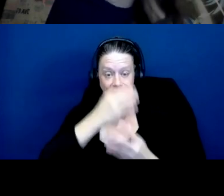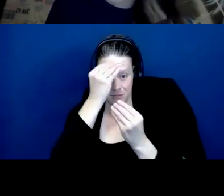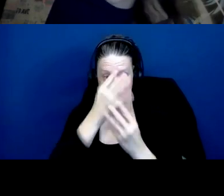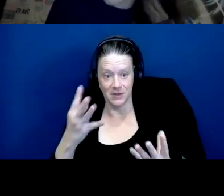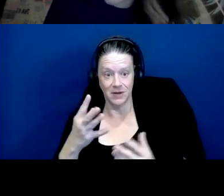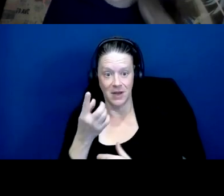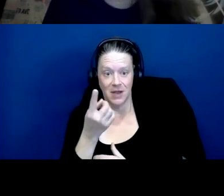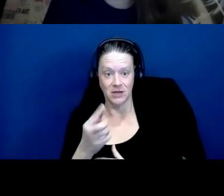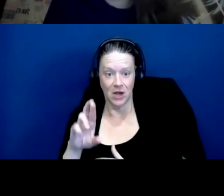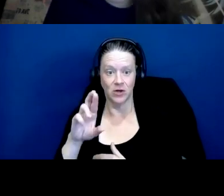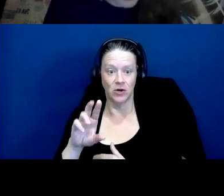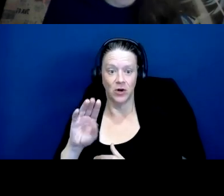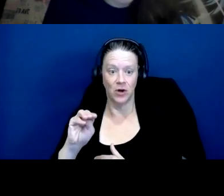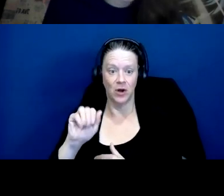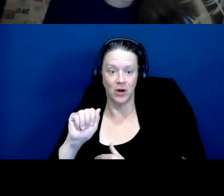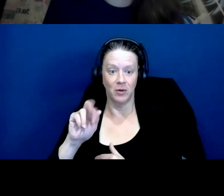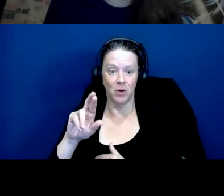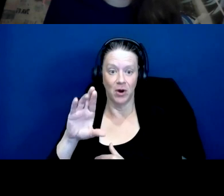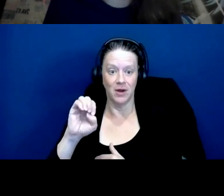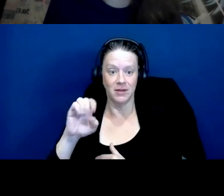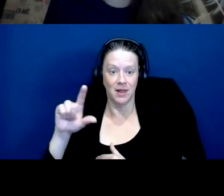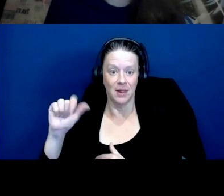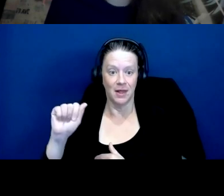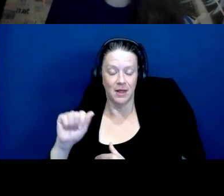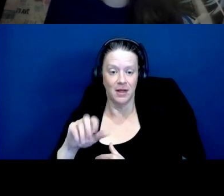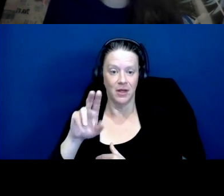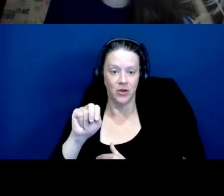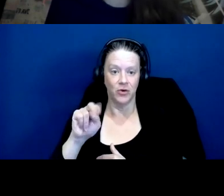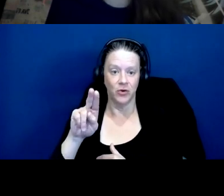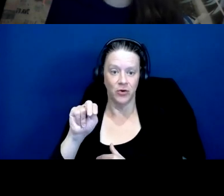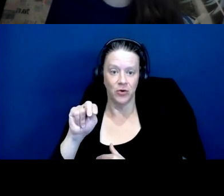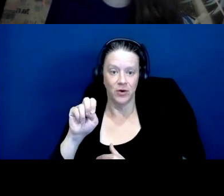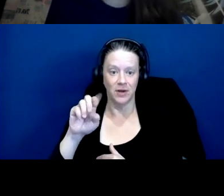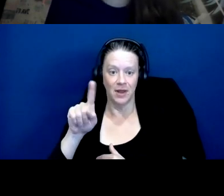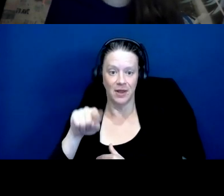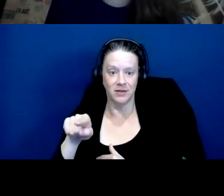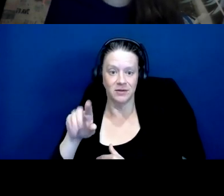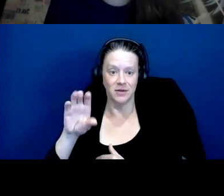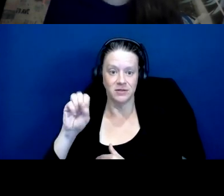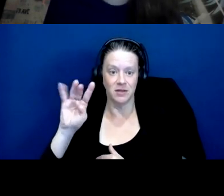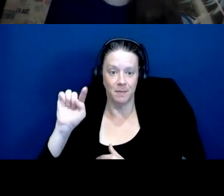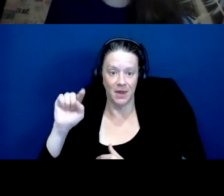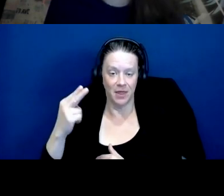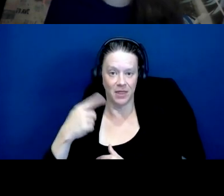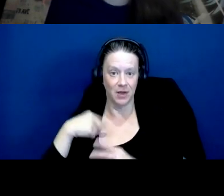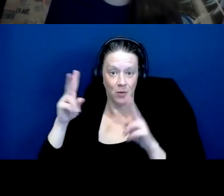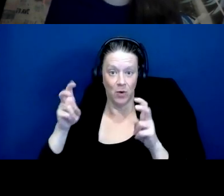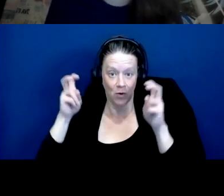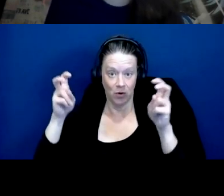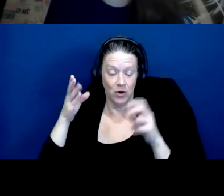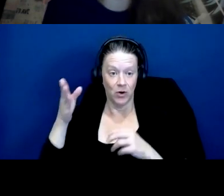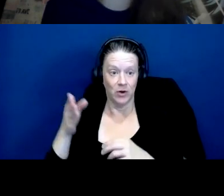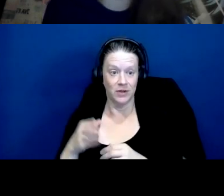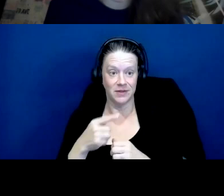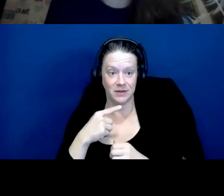Nunez Smith said, and I quote her, "What keeps me up at night is misinformation